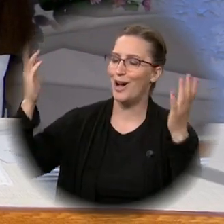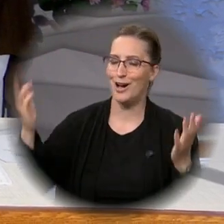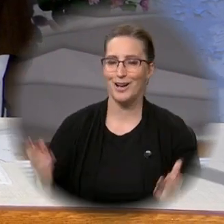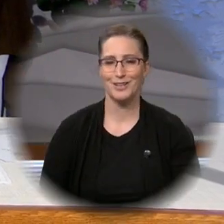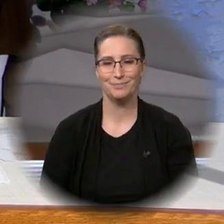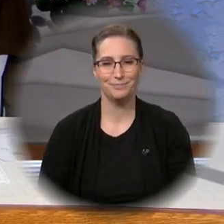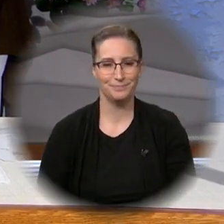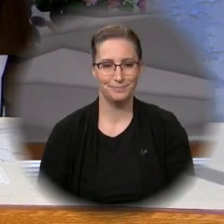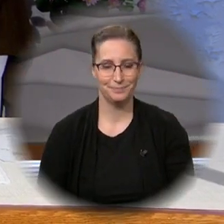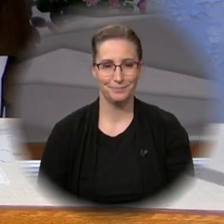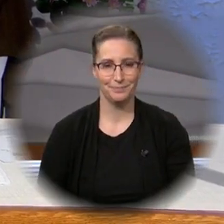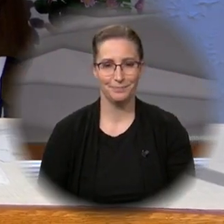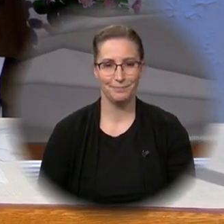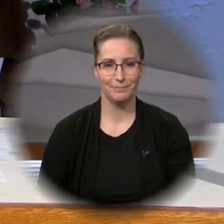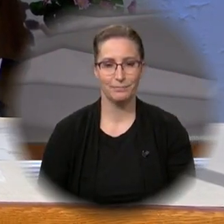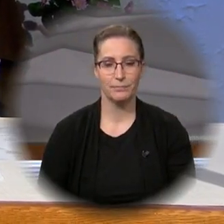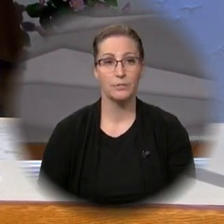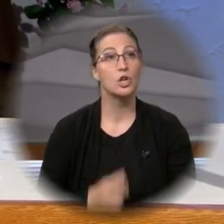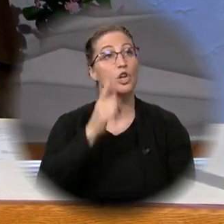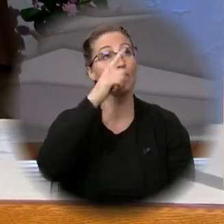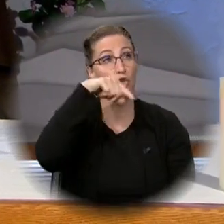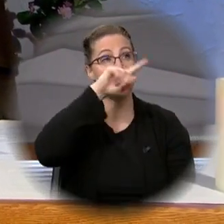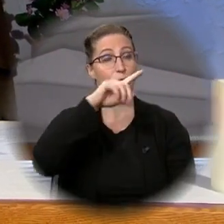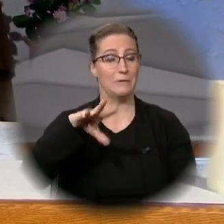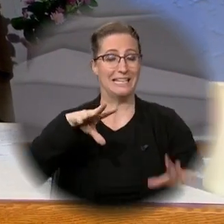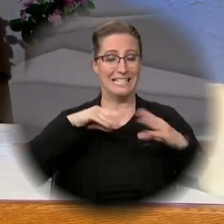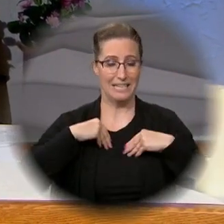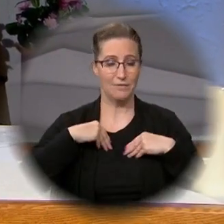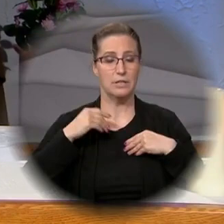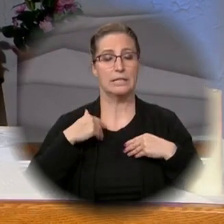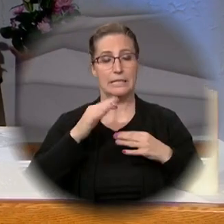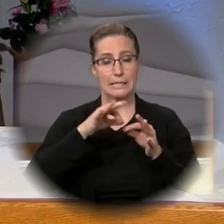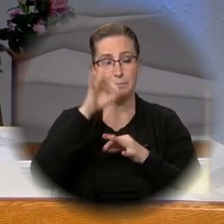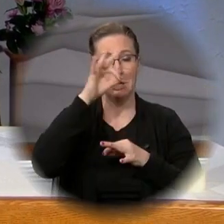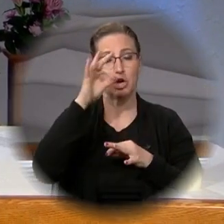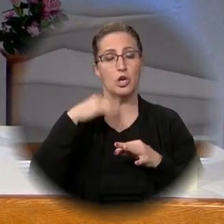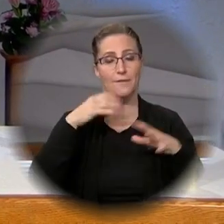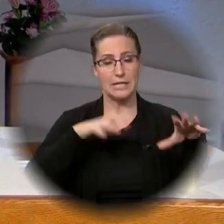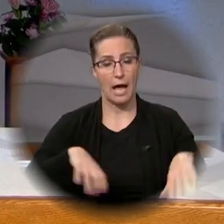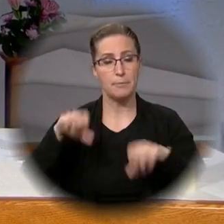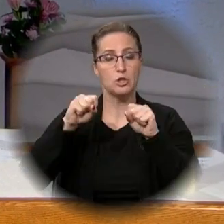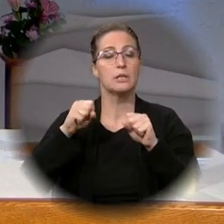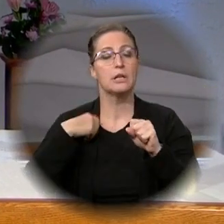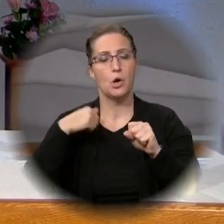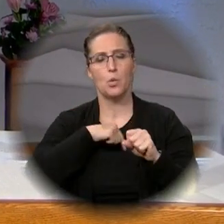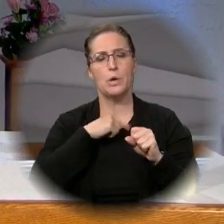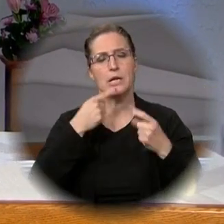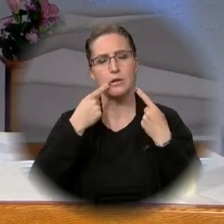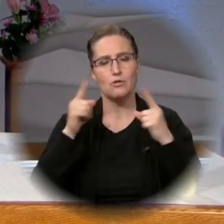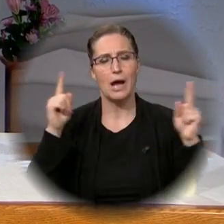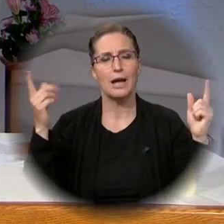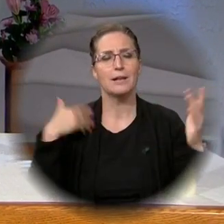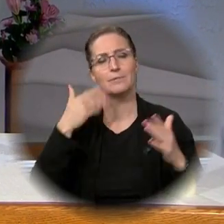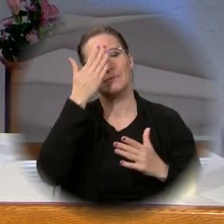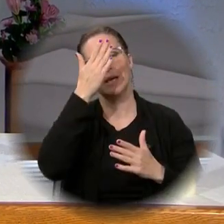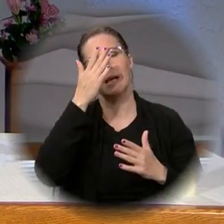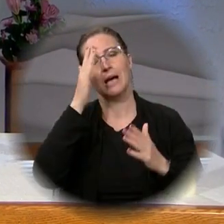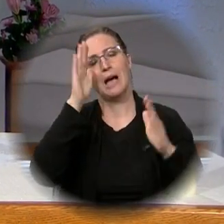Alleluia. You have received a spirit of adoption through which we cry, Abba, Father.